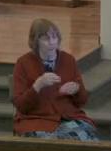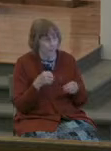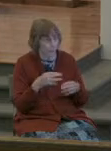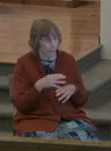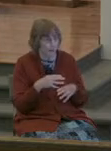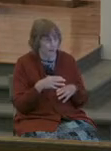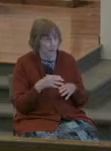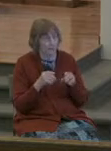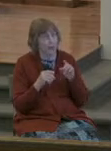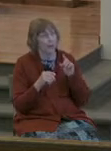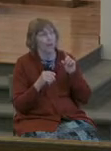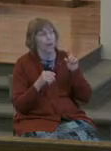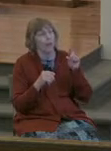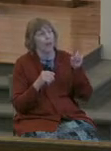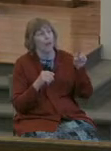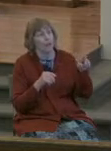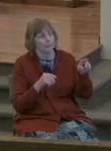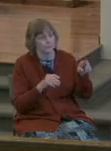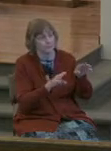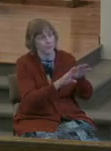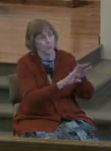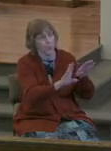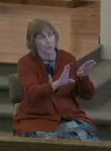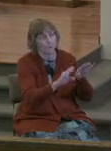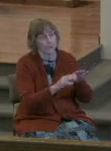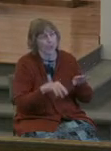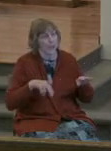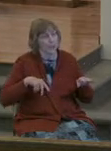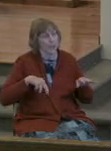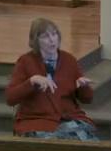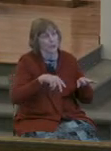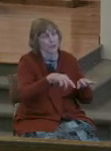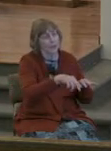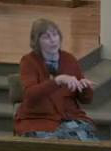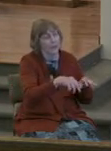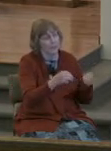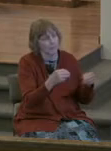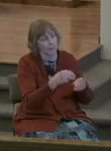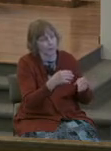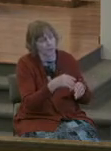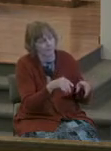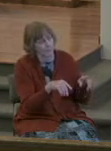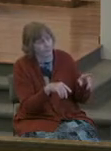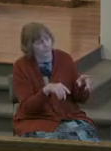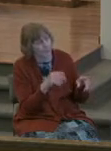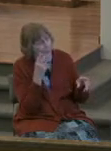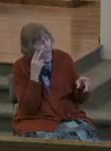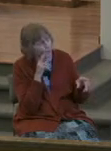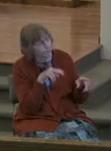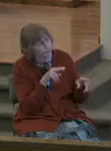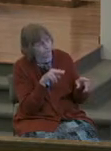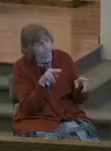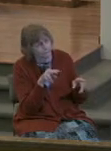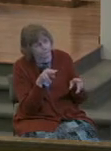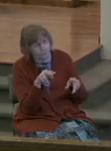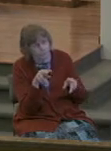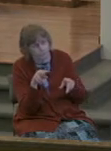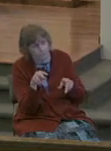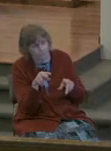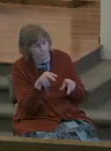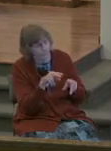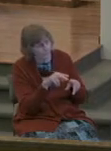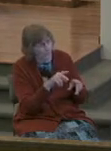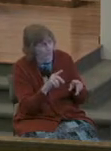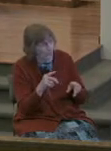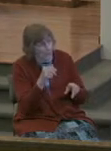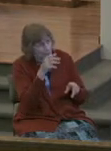back wall inside the the store. So he walked down the aisle and he got to the back wall of the microwaves, started looking at the microwaves, and two men walked up to